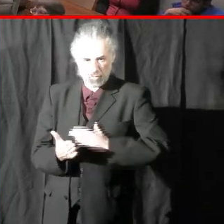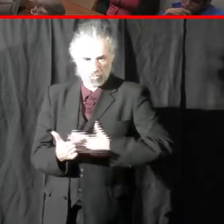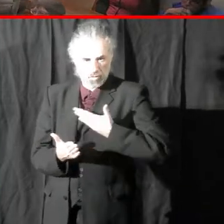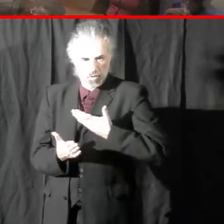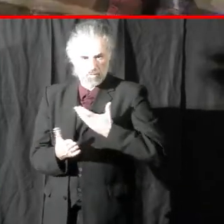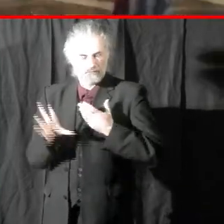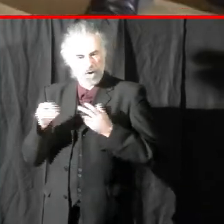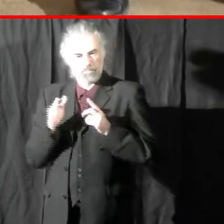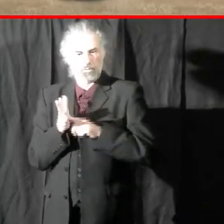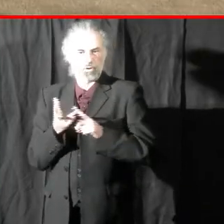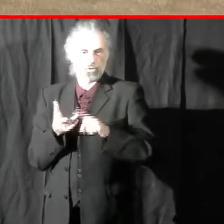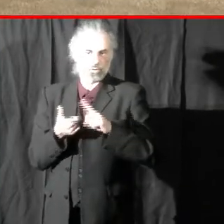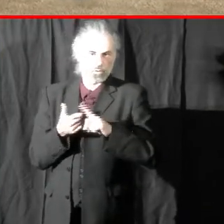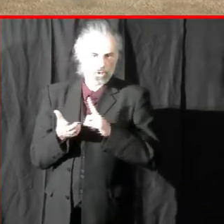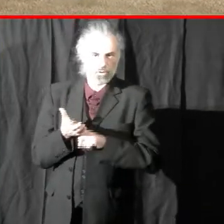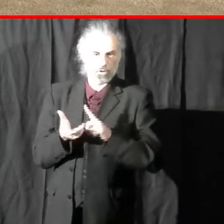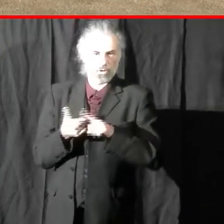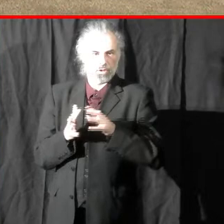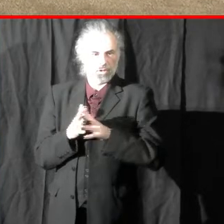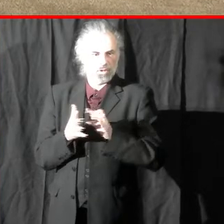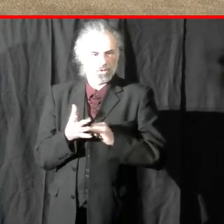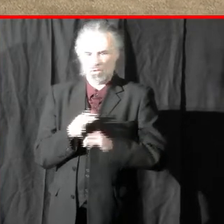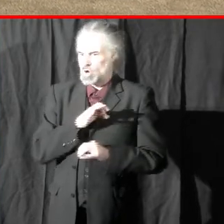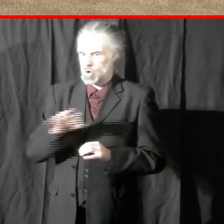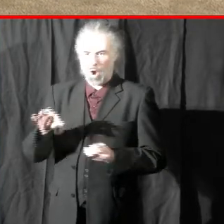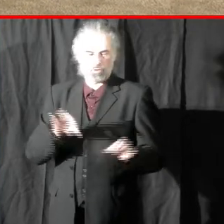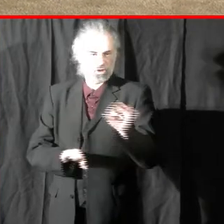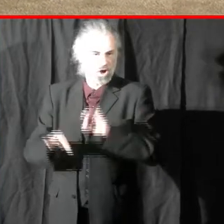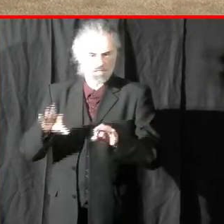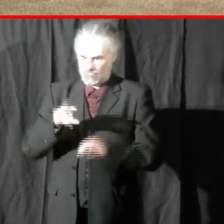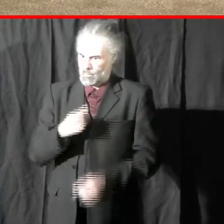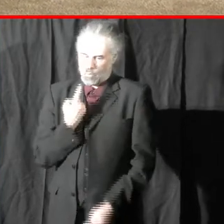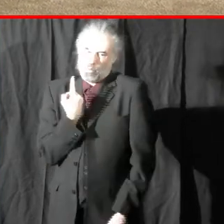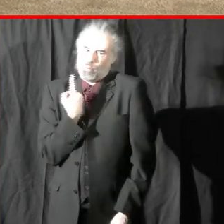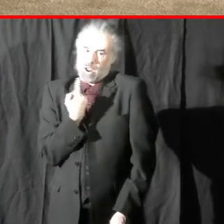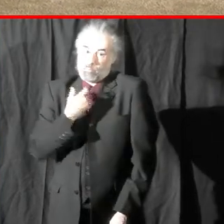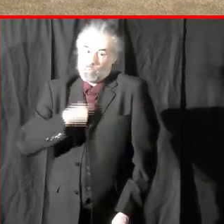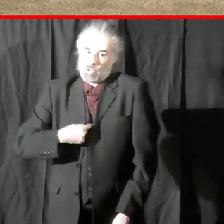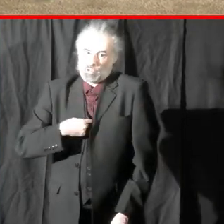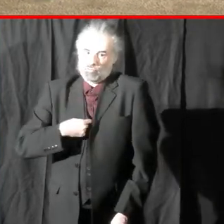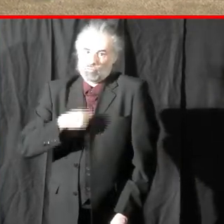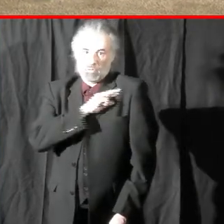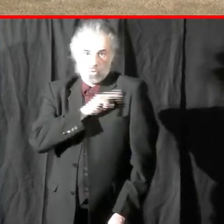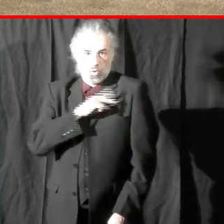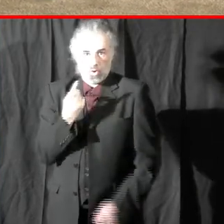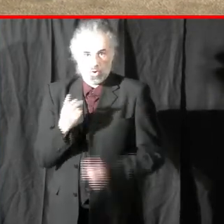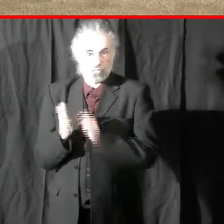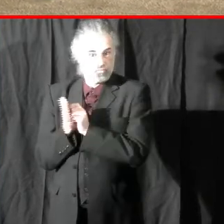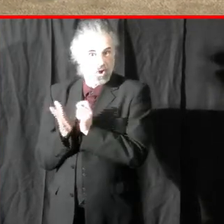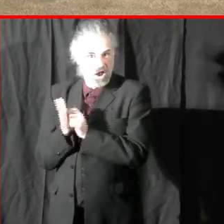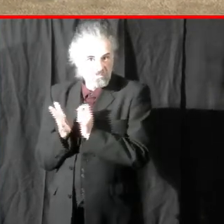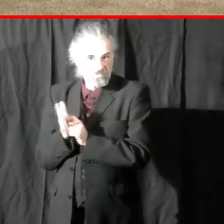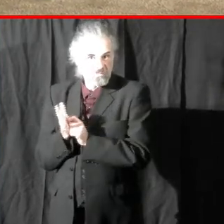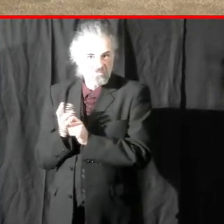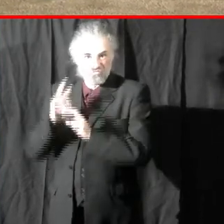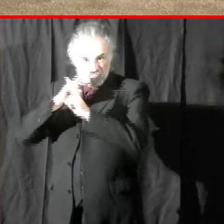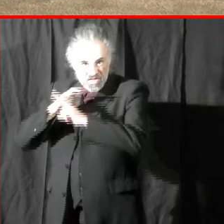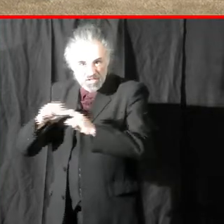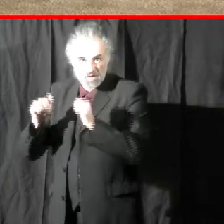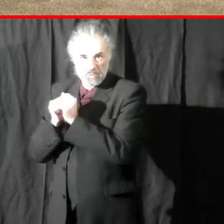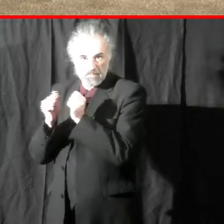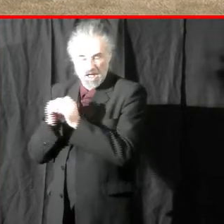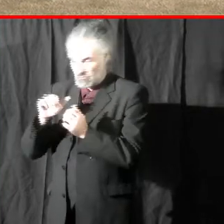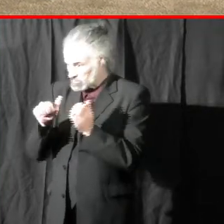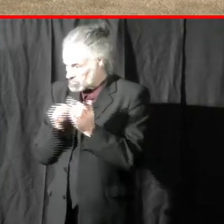Lewis, who says, no science is done by just one person. Who else was writing the original journal paper and had a proper chat with Joe?